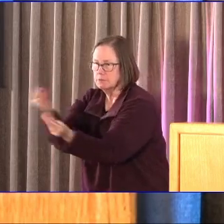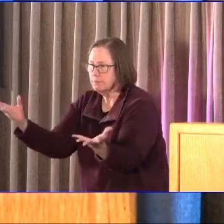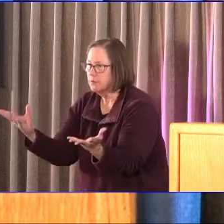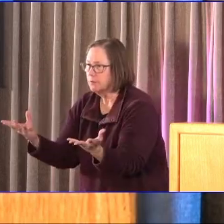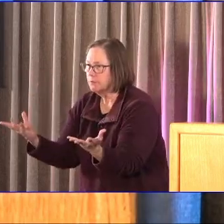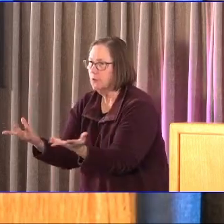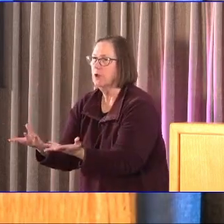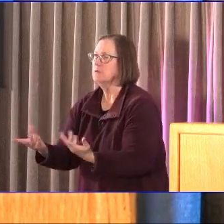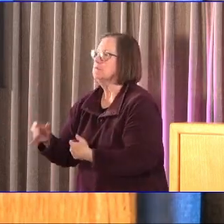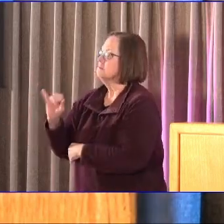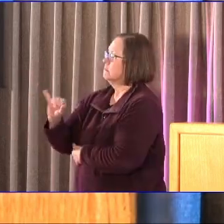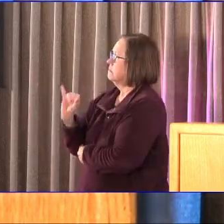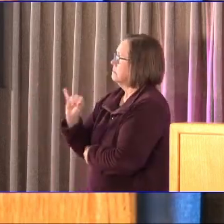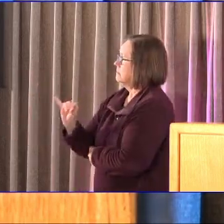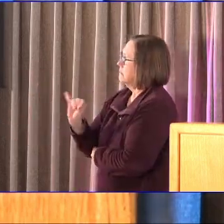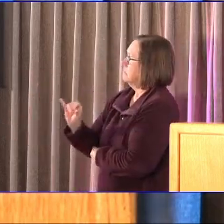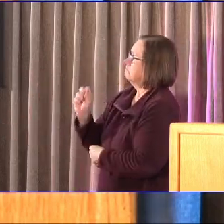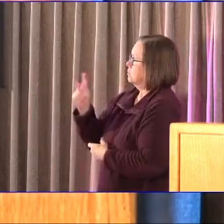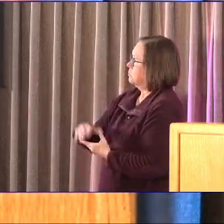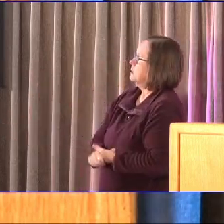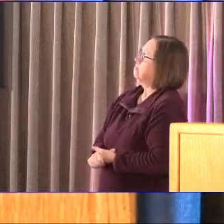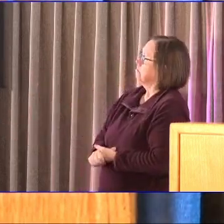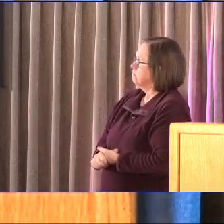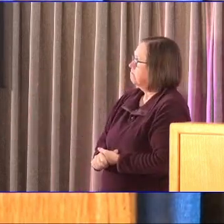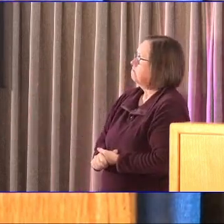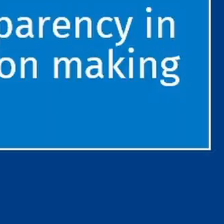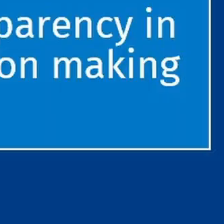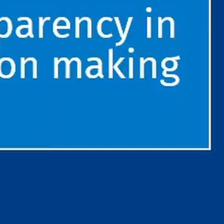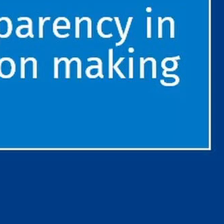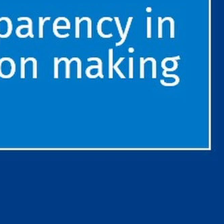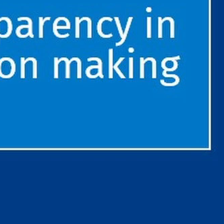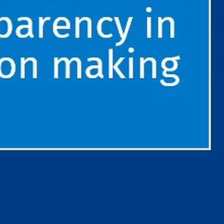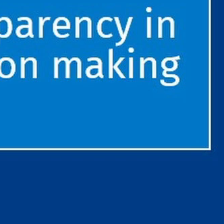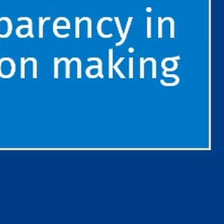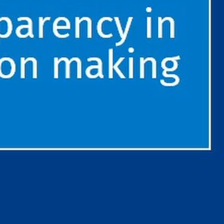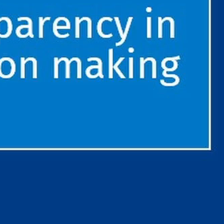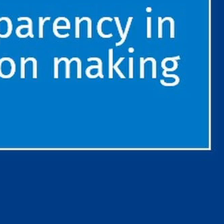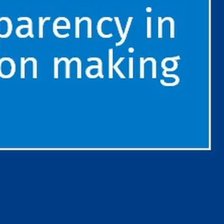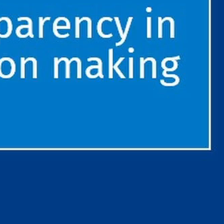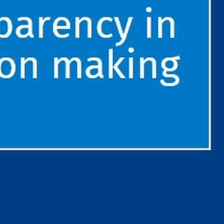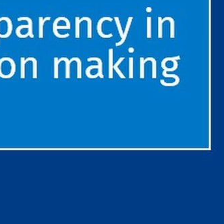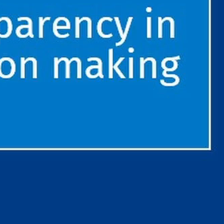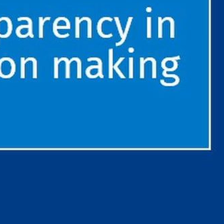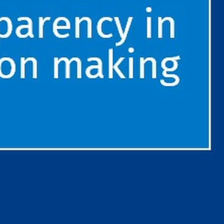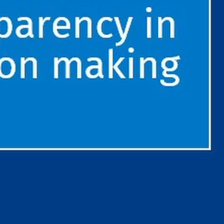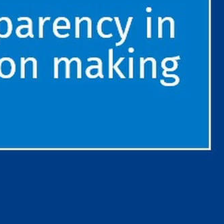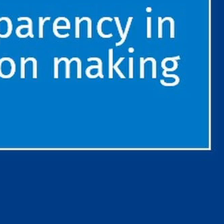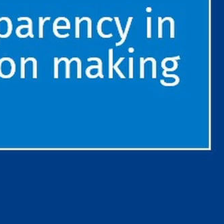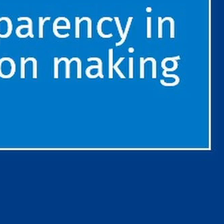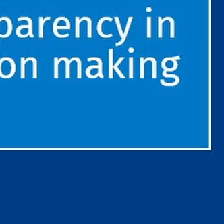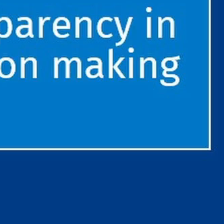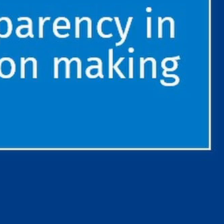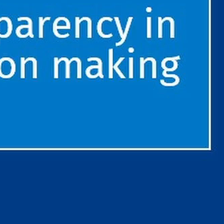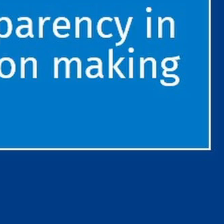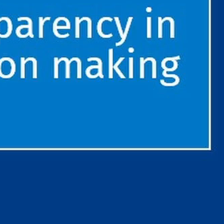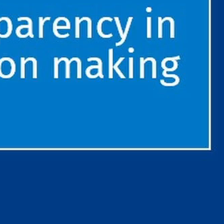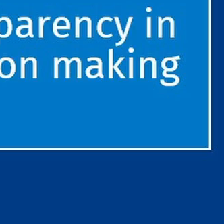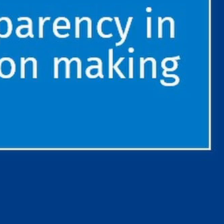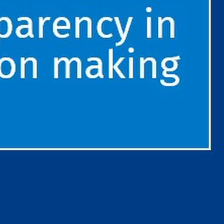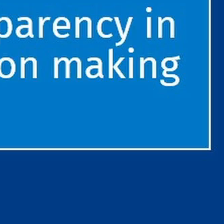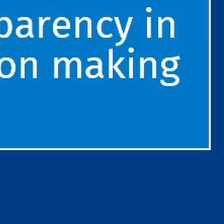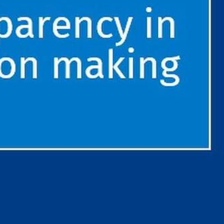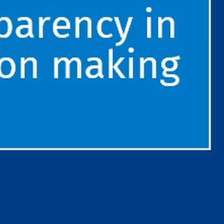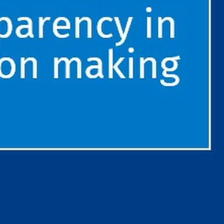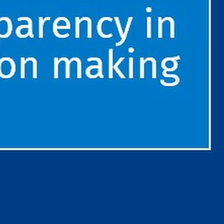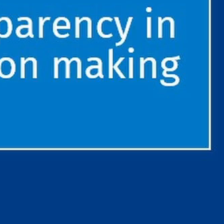do within the confines of our resources and our capacity. We need to comply with our disability accommodations. That has been